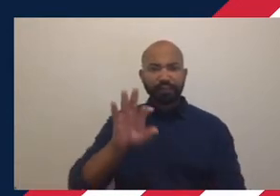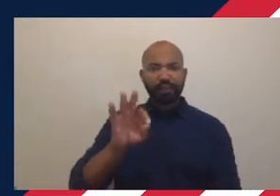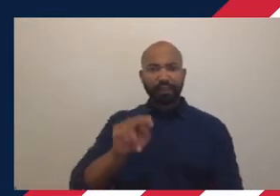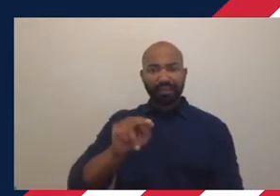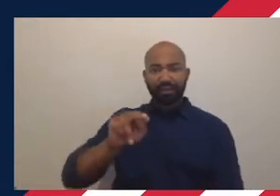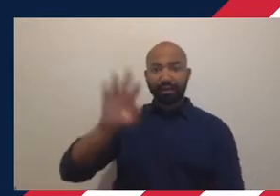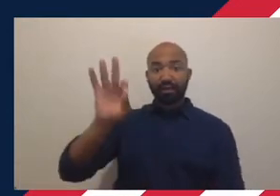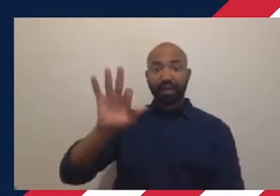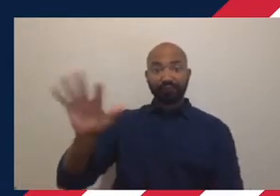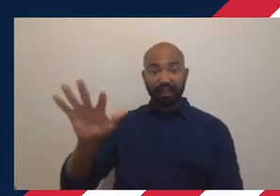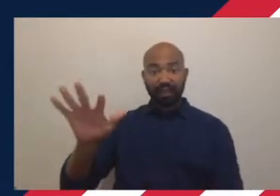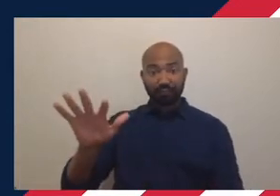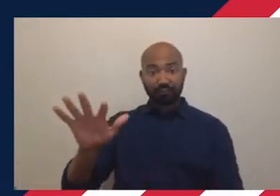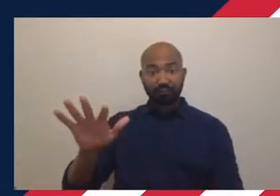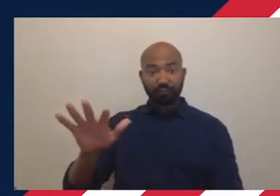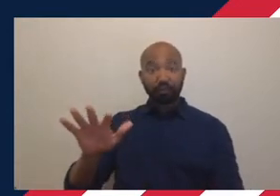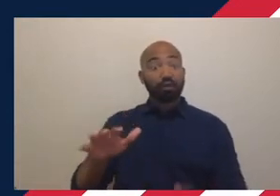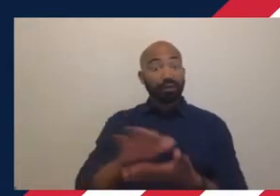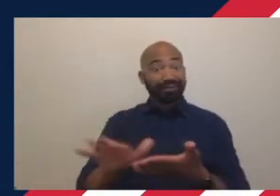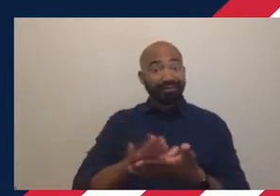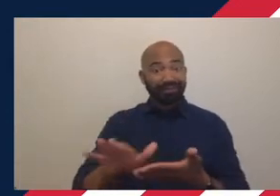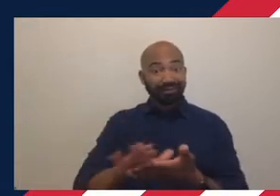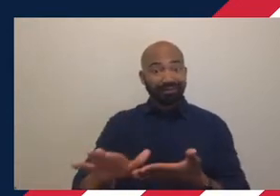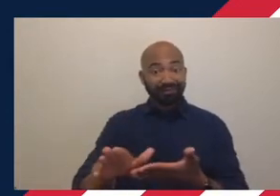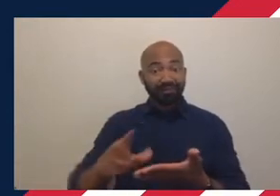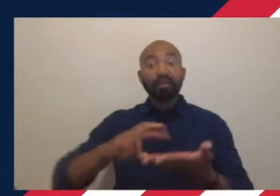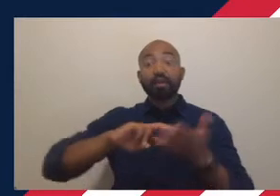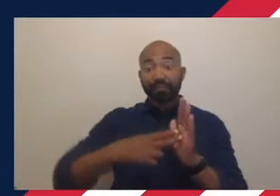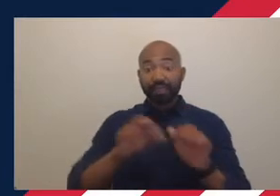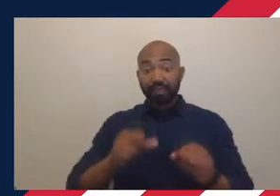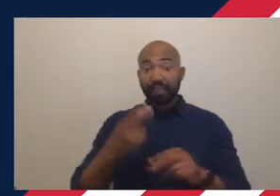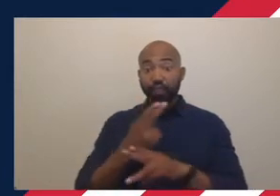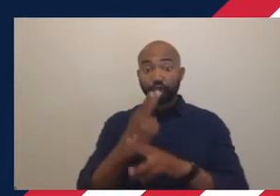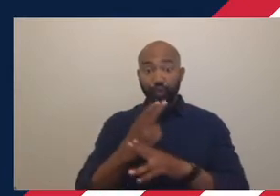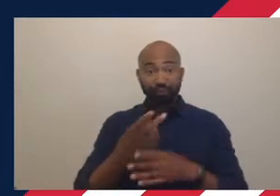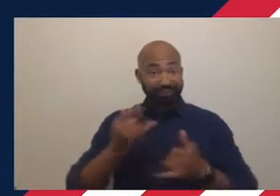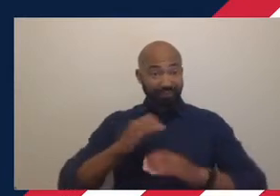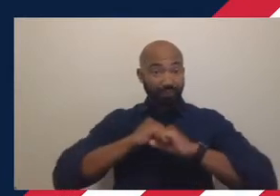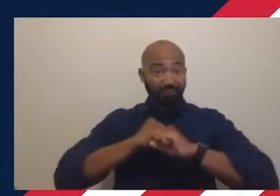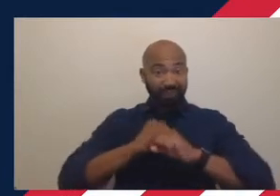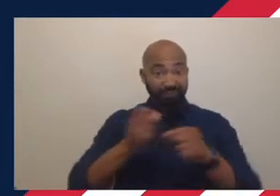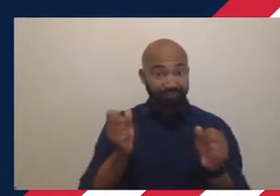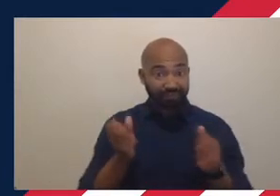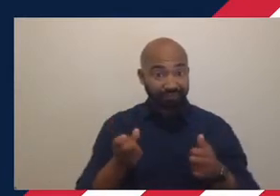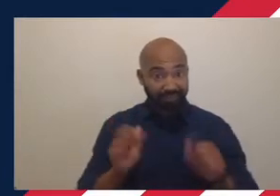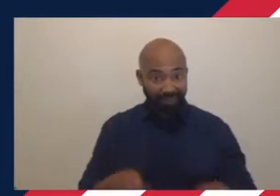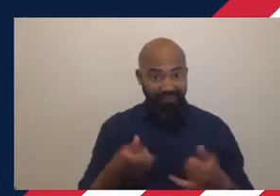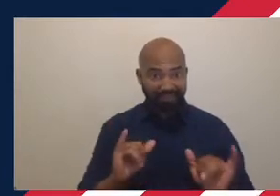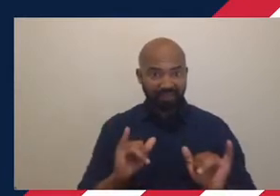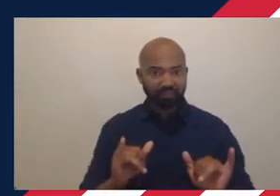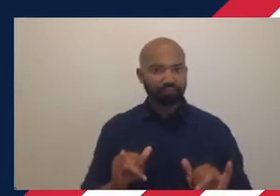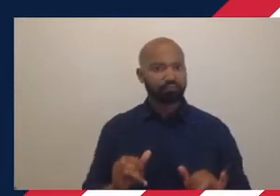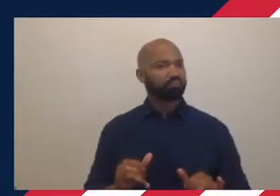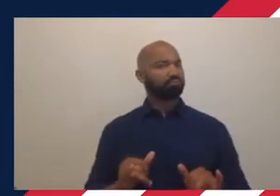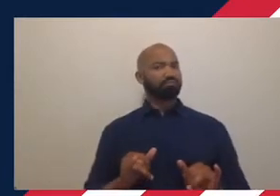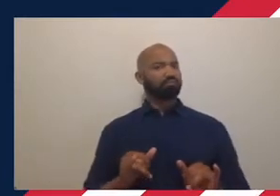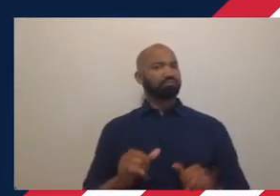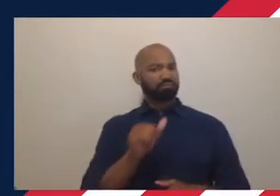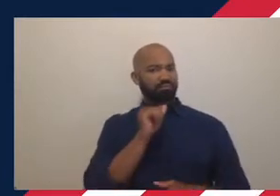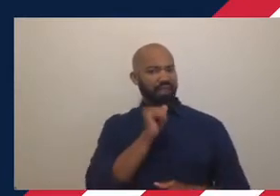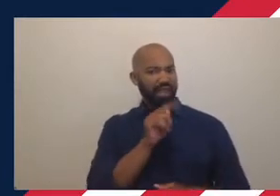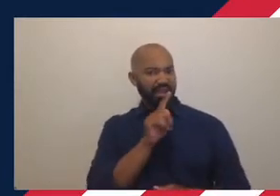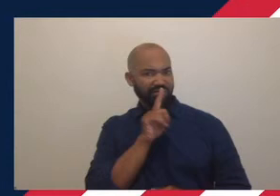the effectiveness of the N95. So here we are using recycled masks that were already a week old for another